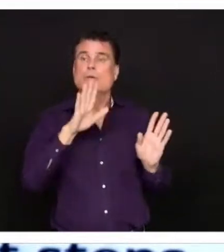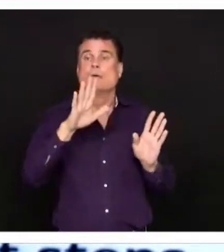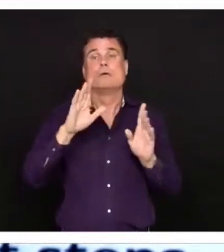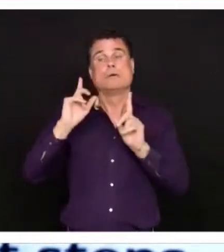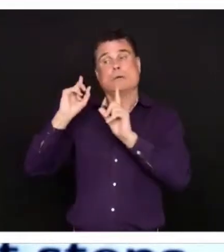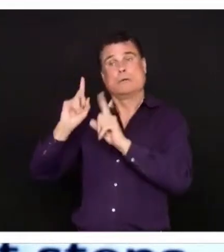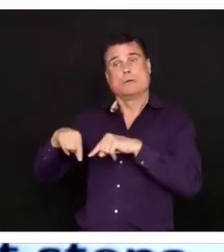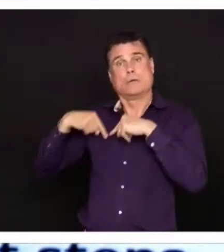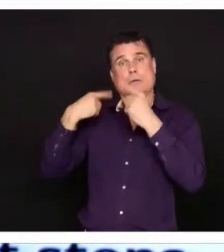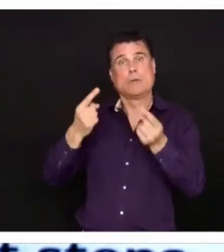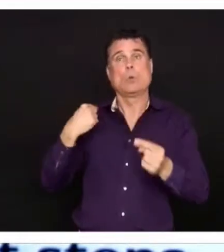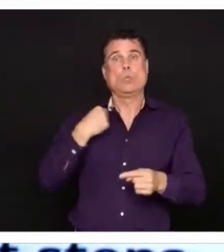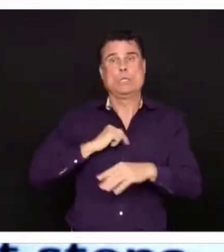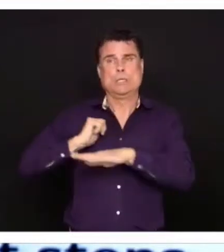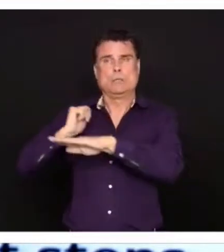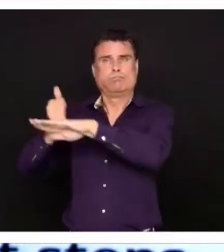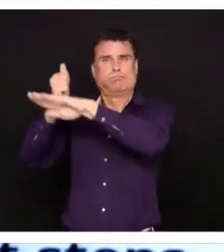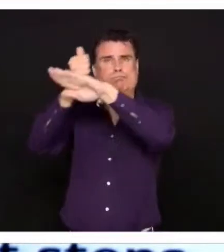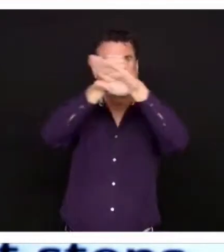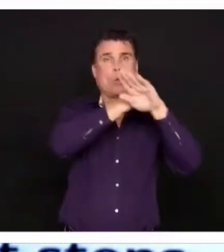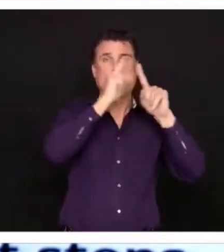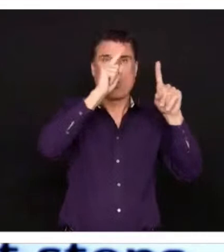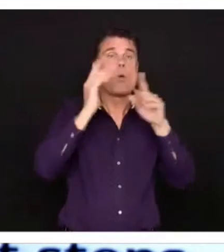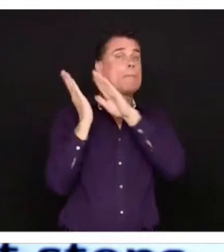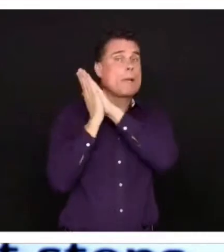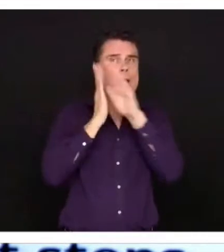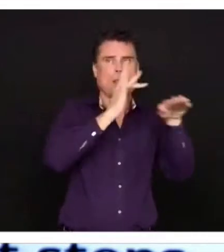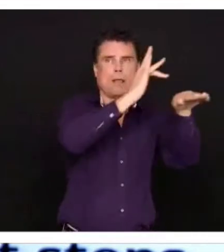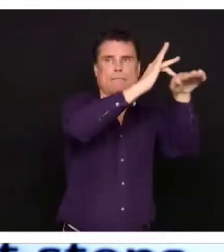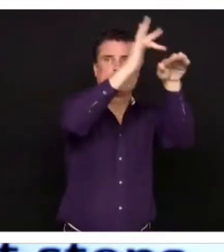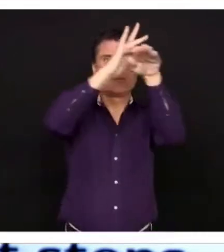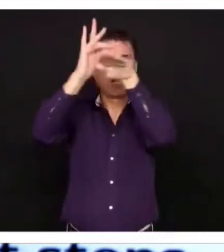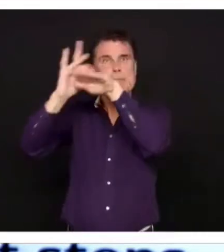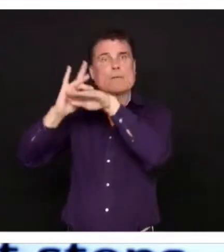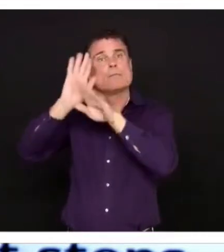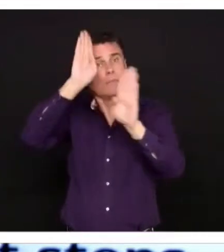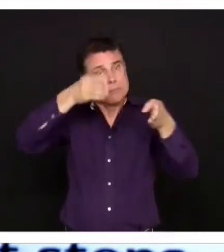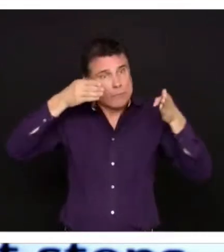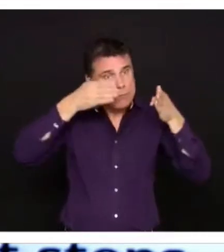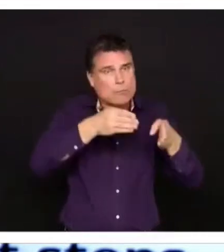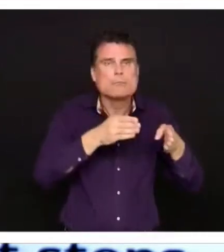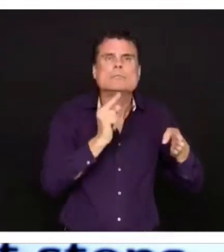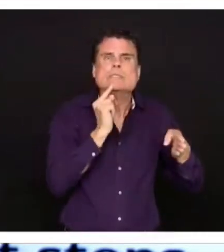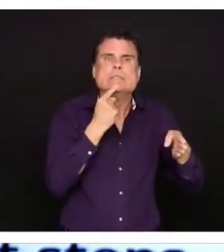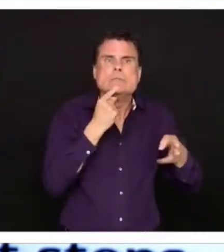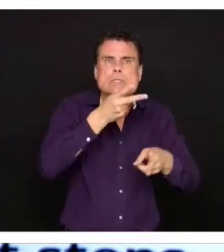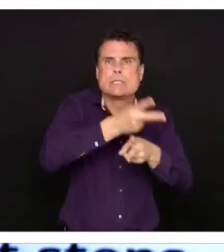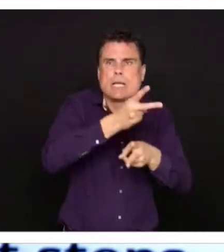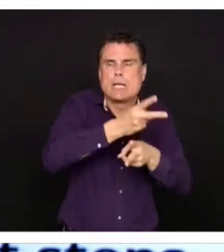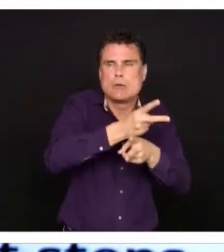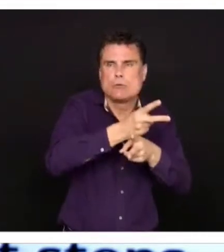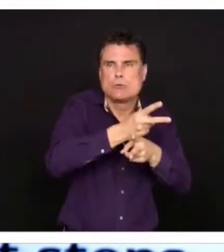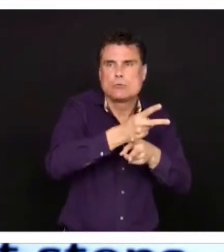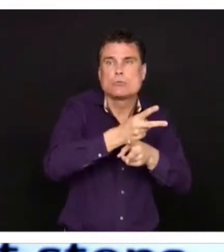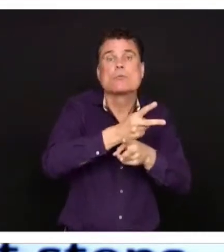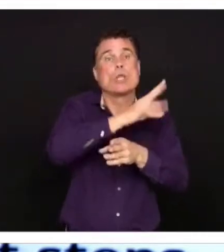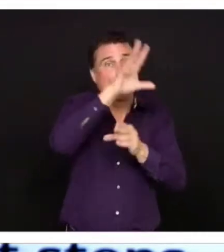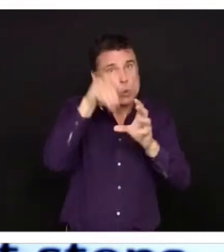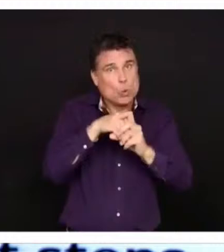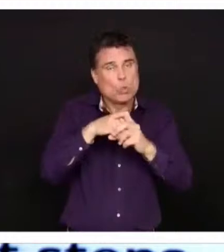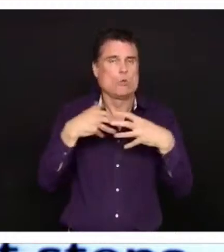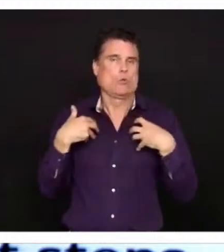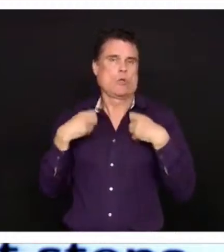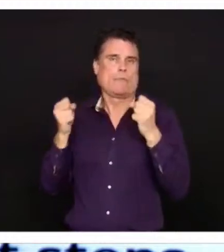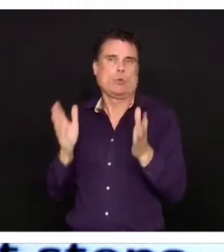included things like recovery beds, like cardiac care units that have been transferred, other surgical